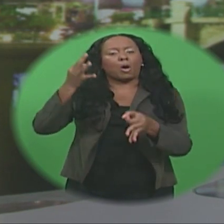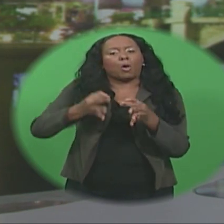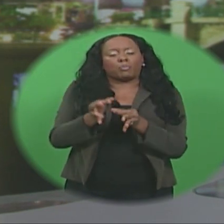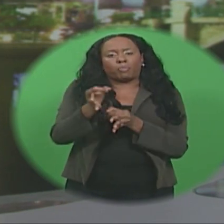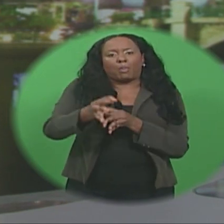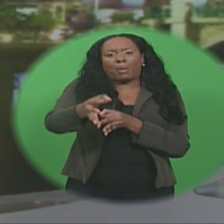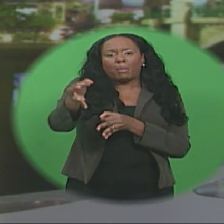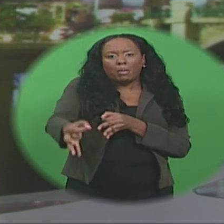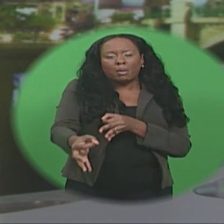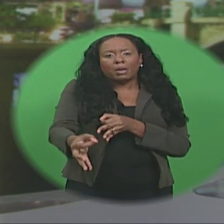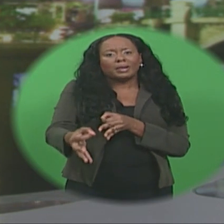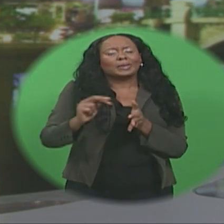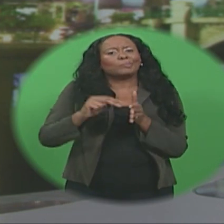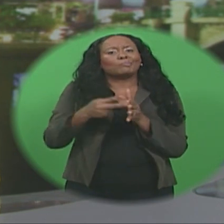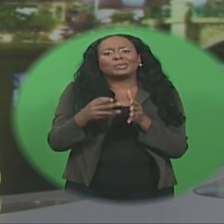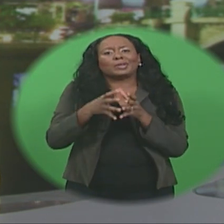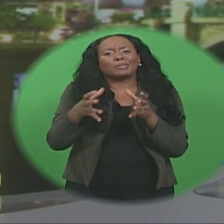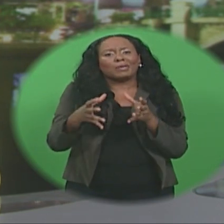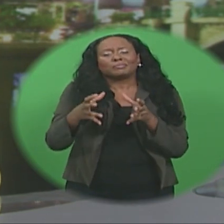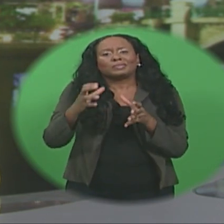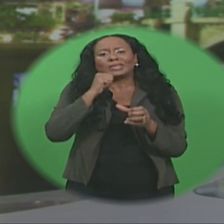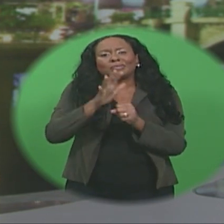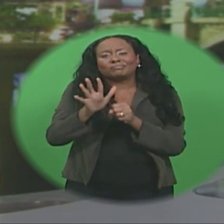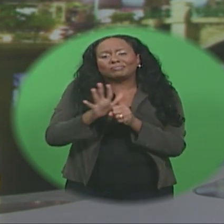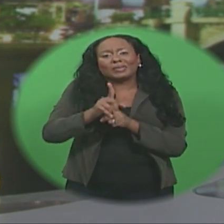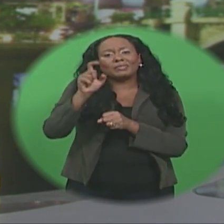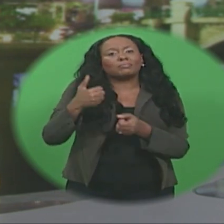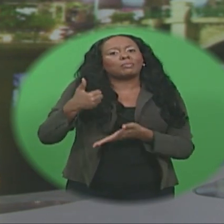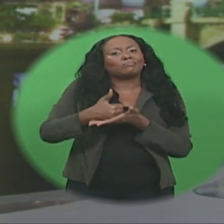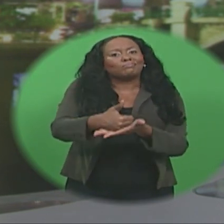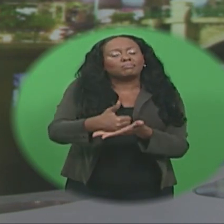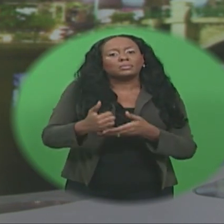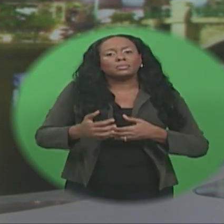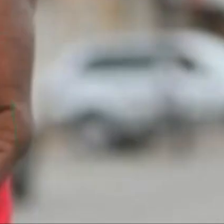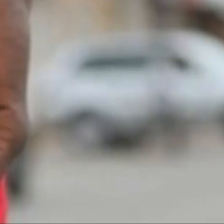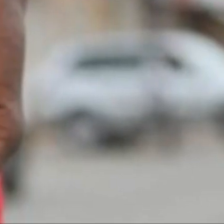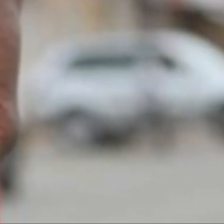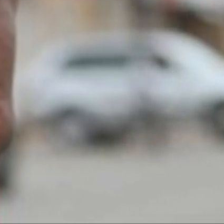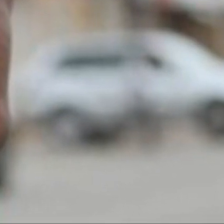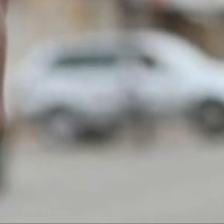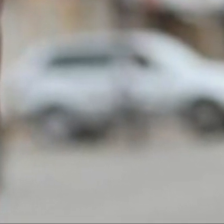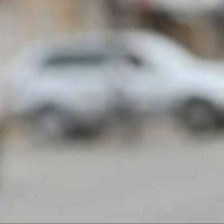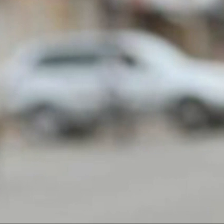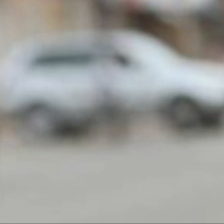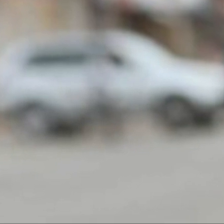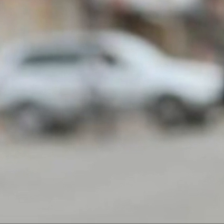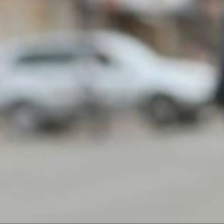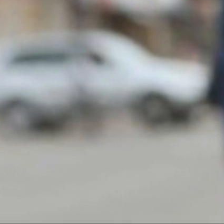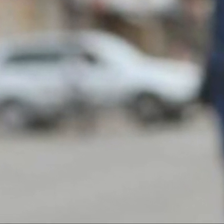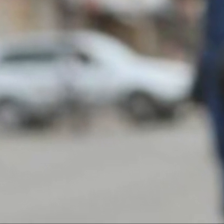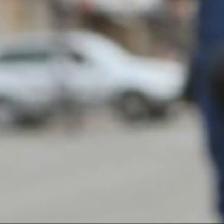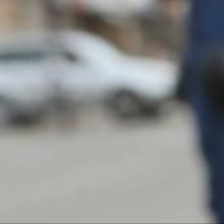it's also stretching the prison's resources. Kareem Smith tells us more. More than half of the over 850 inmates